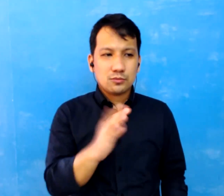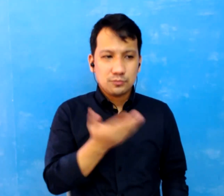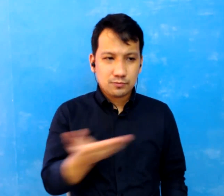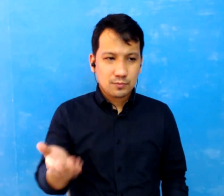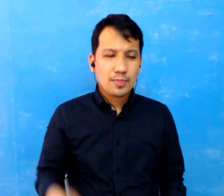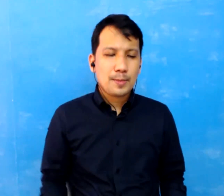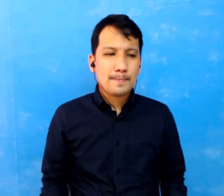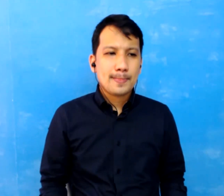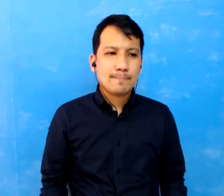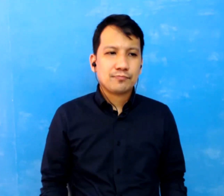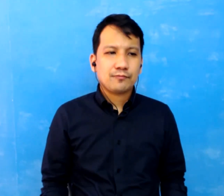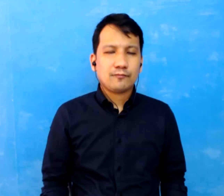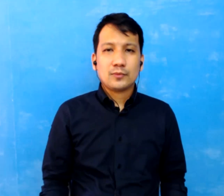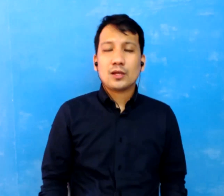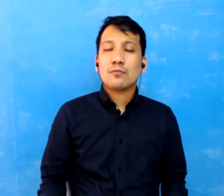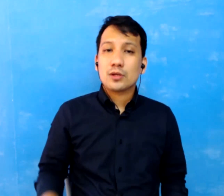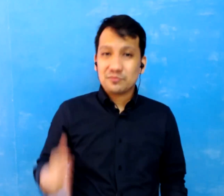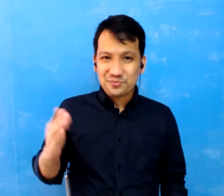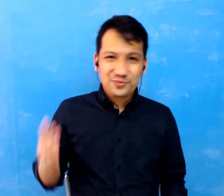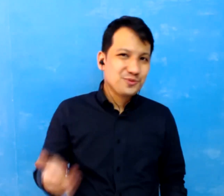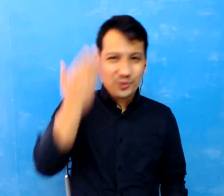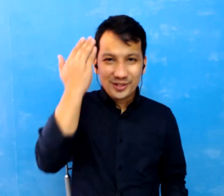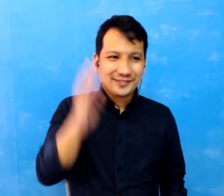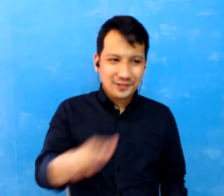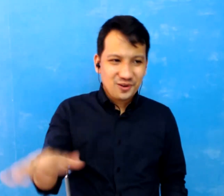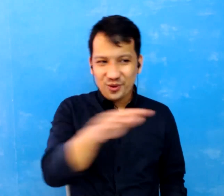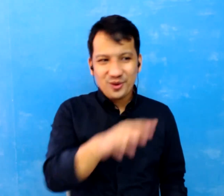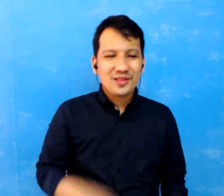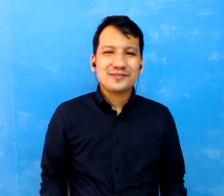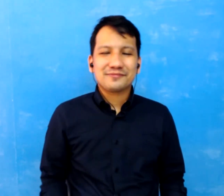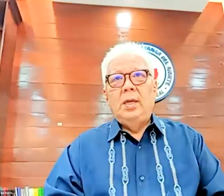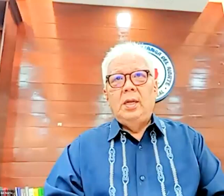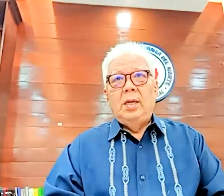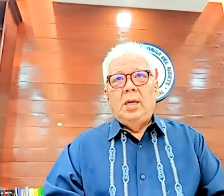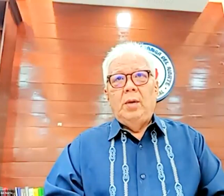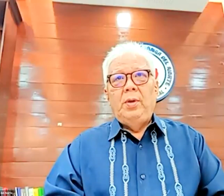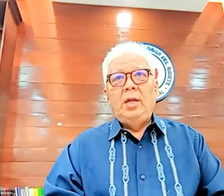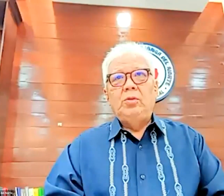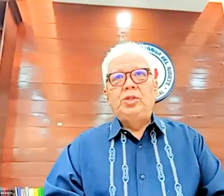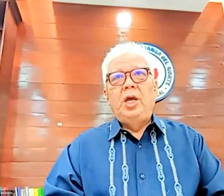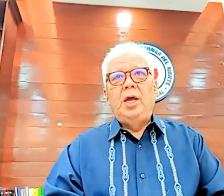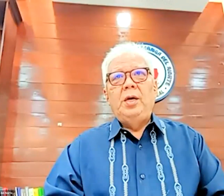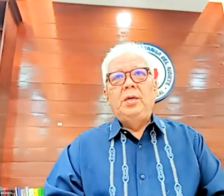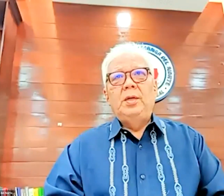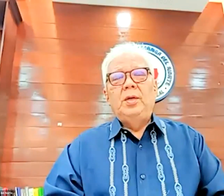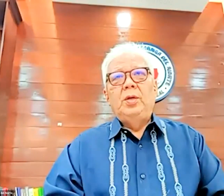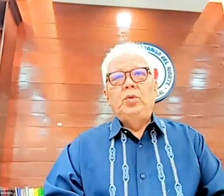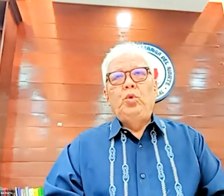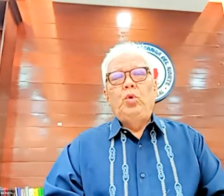yours. good morning po sa inyong lahat. Share na sa sa tama, share. I would like to